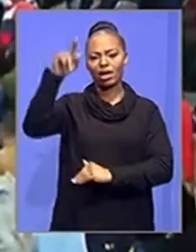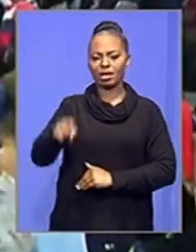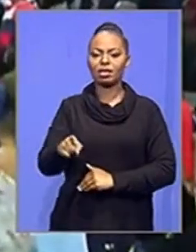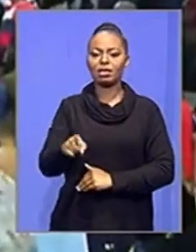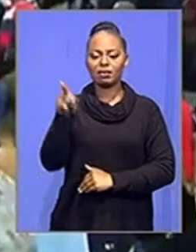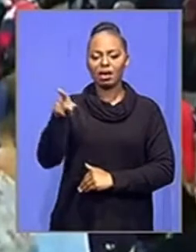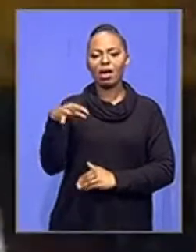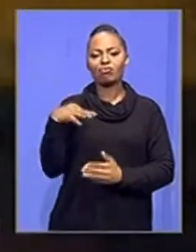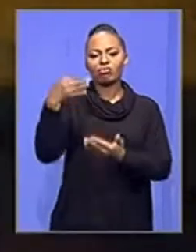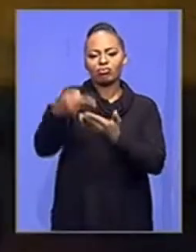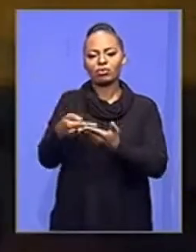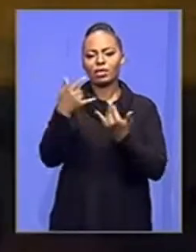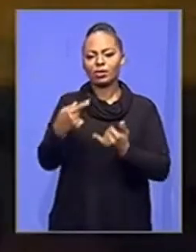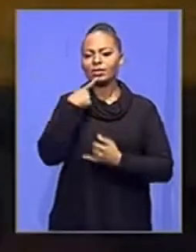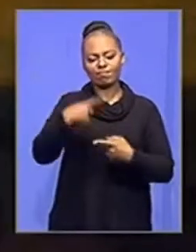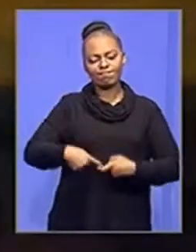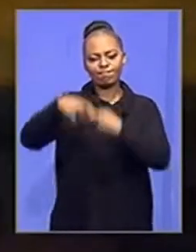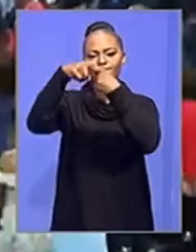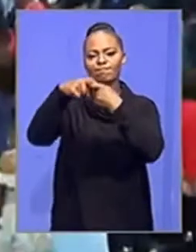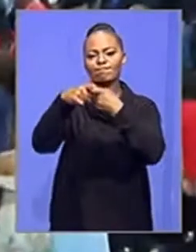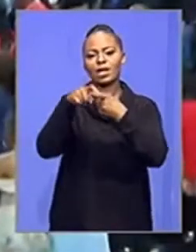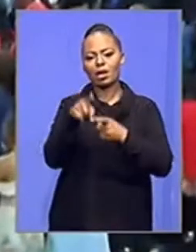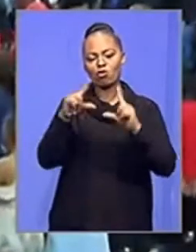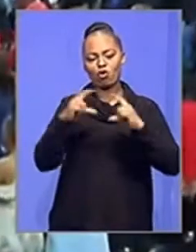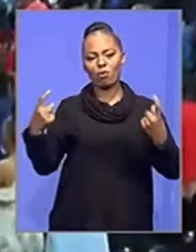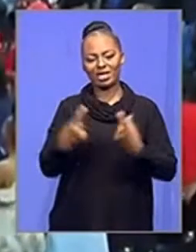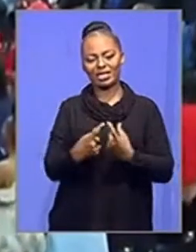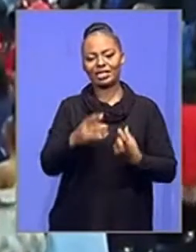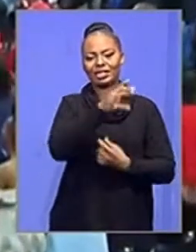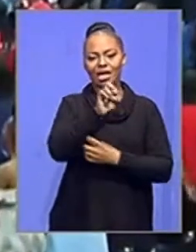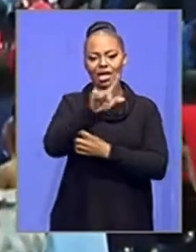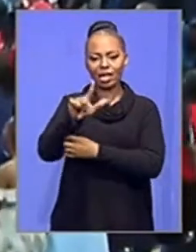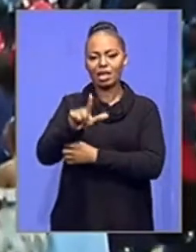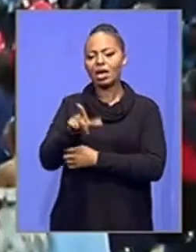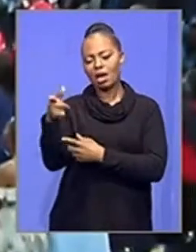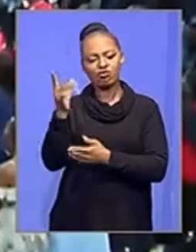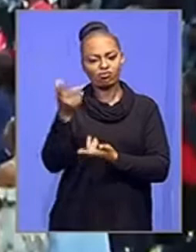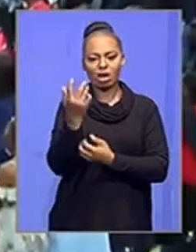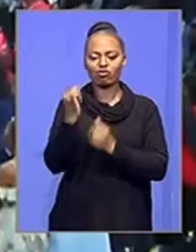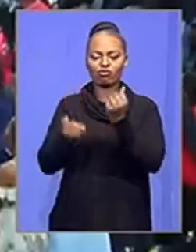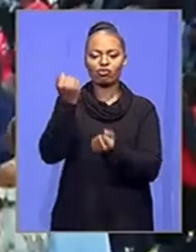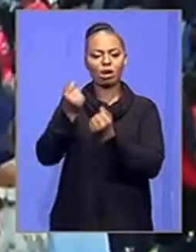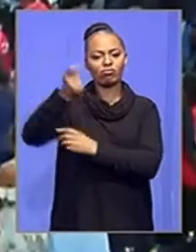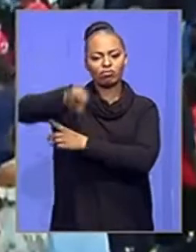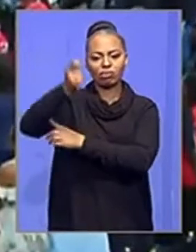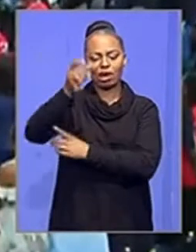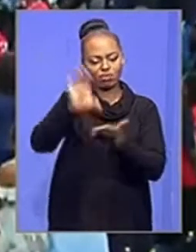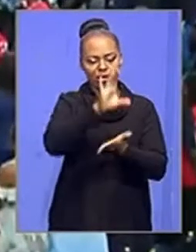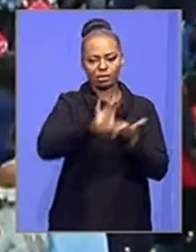answer but it's not just bad answer. It's not just bad answer.